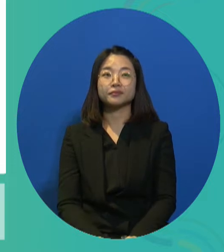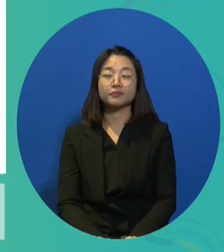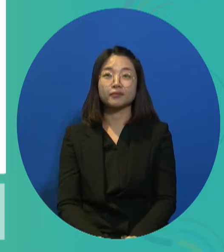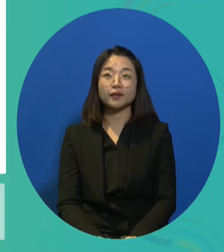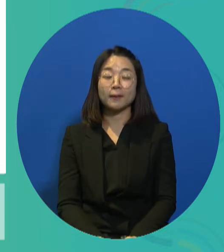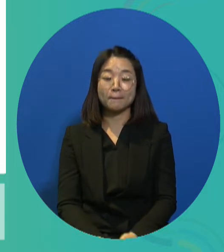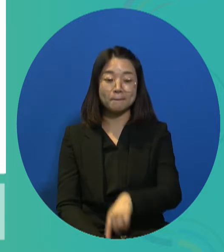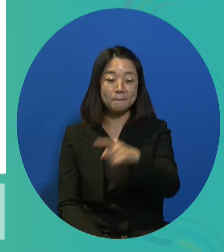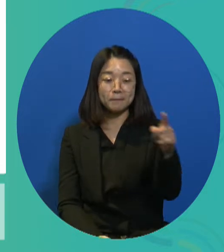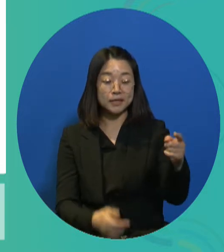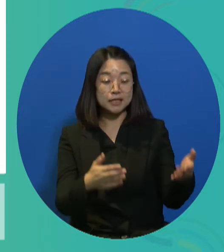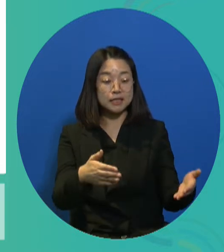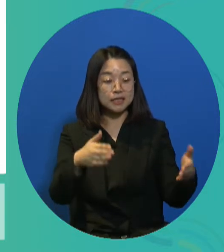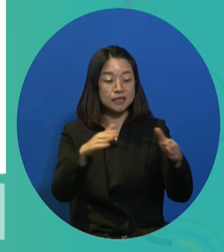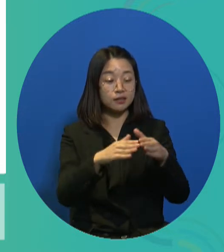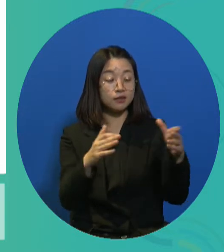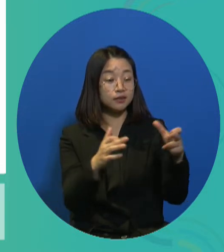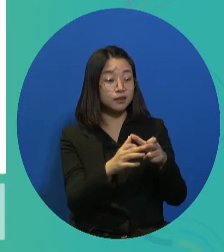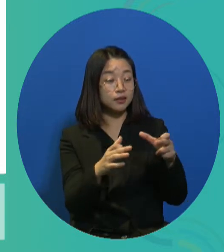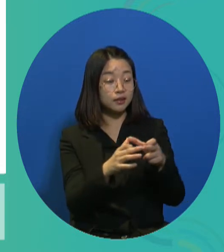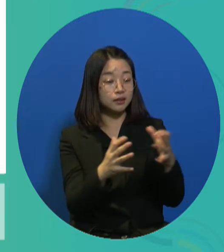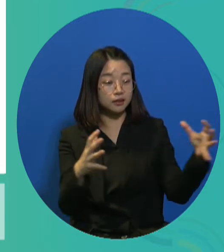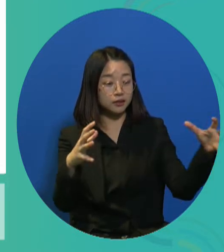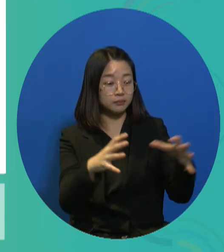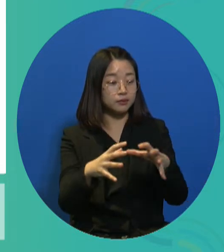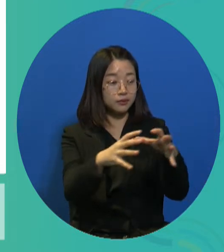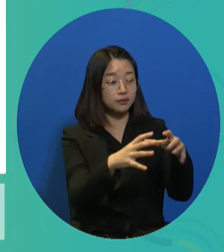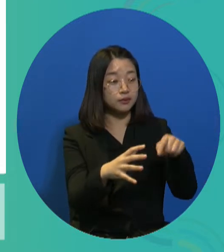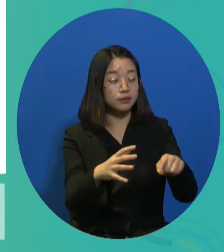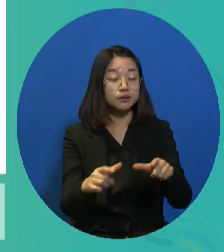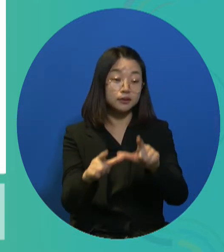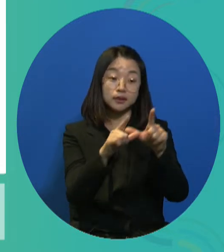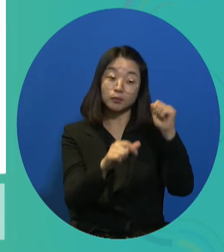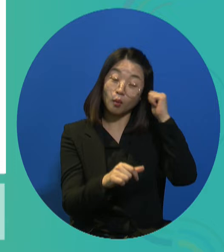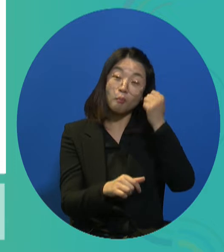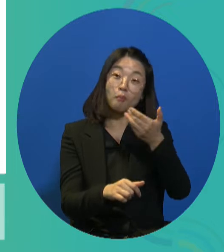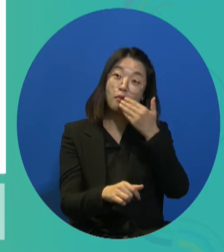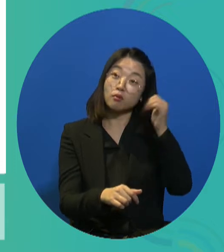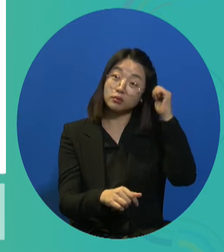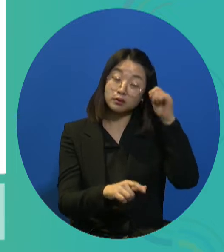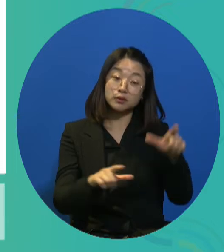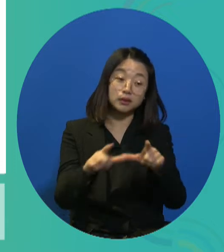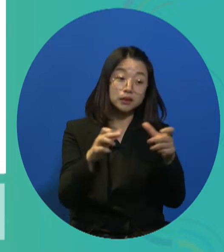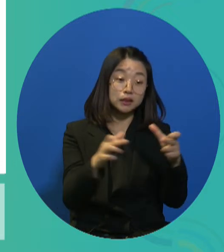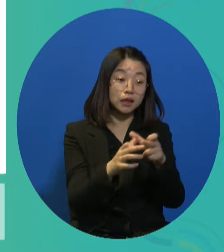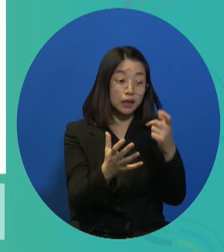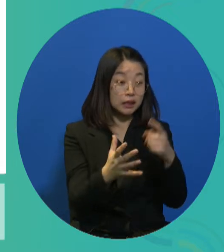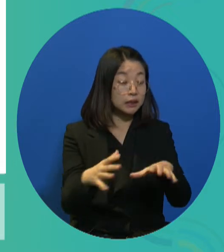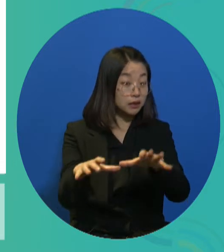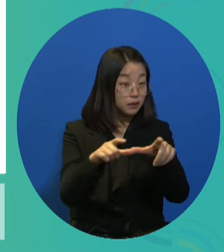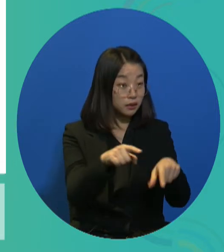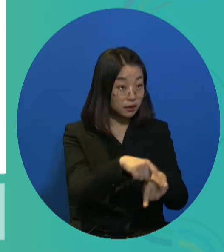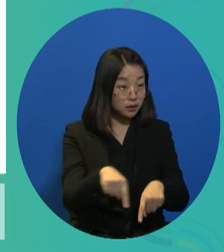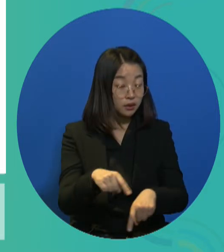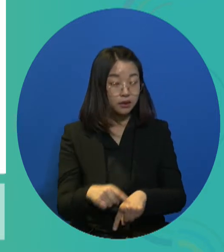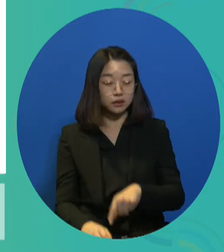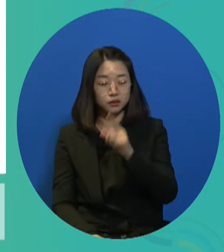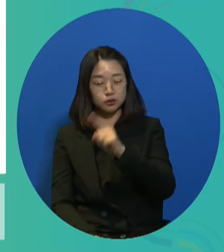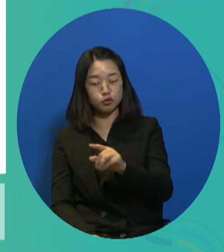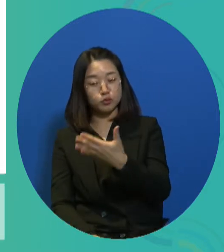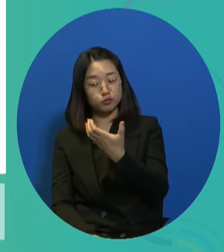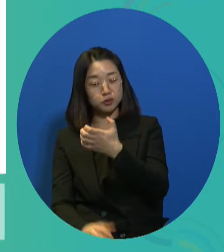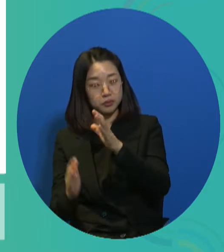the 1980s and early 1990s, most deaf and disabled people have been living in the